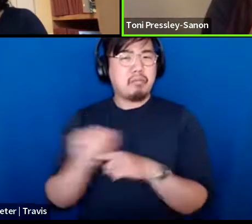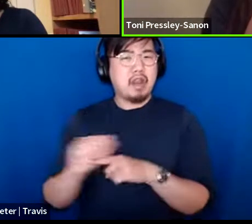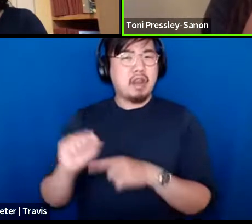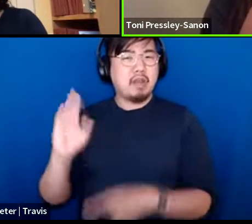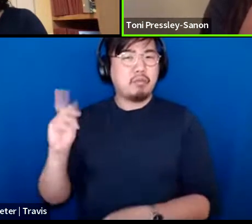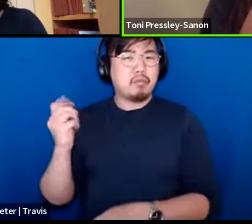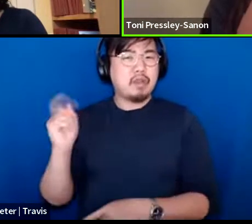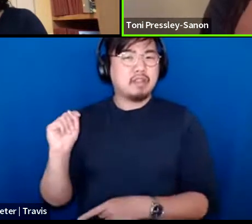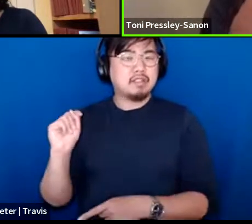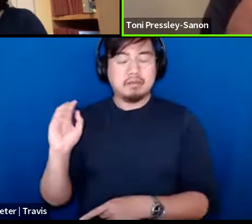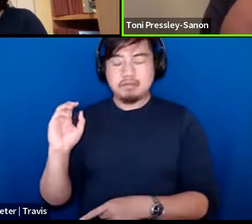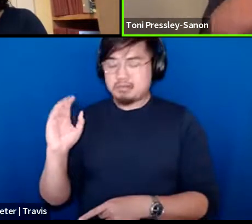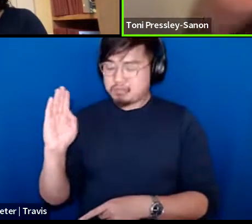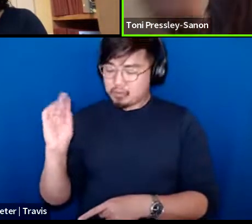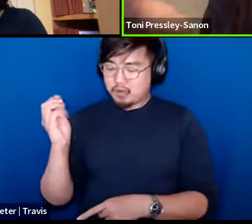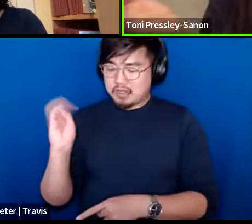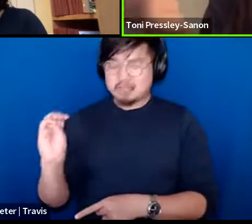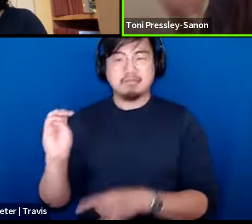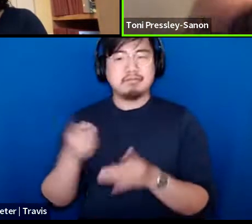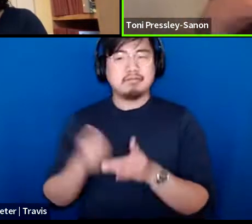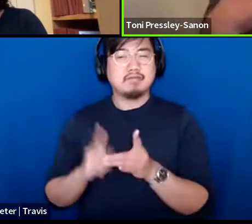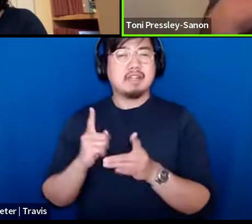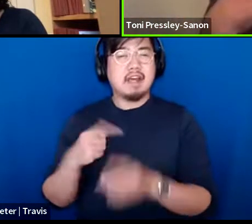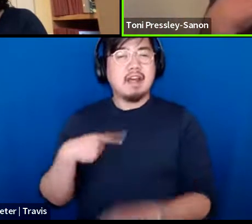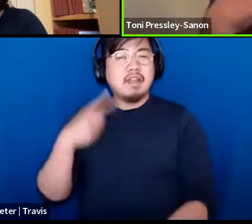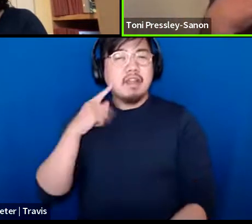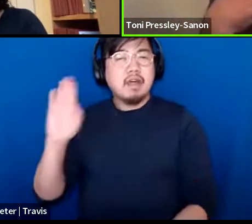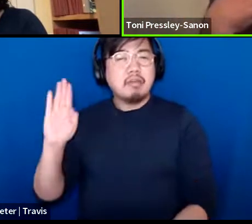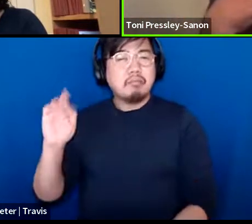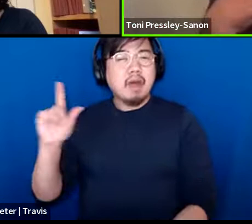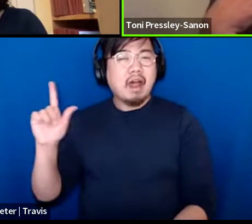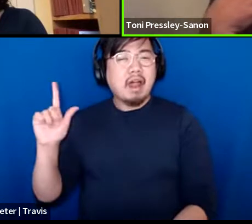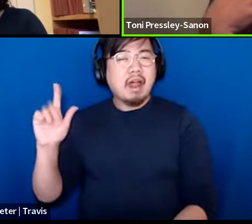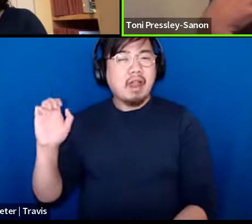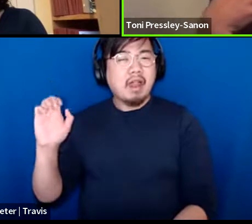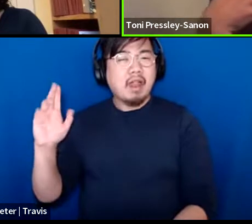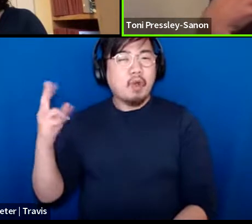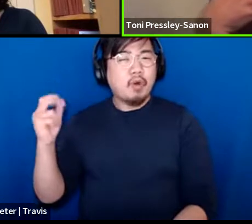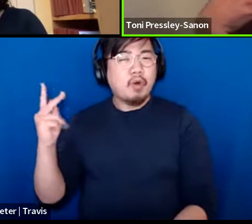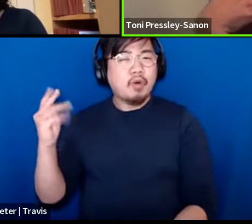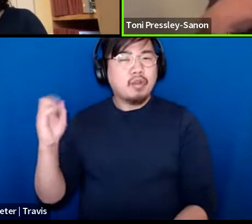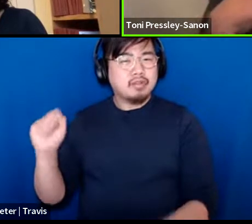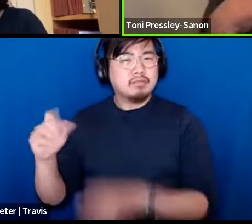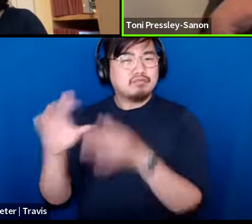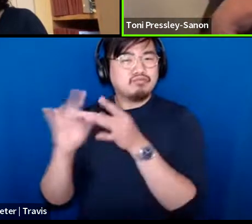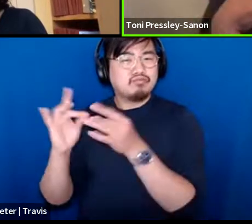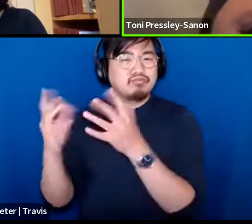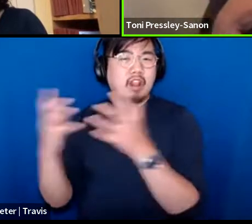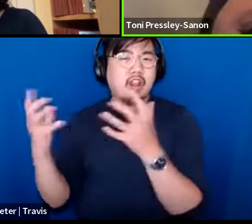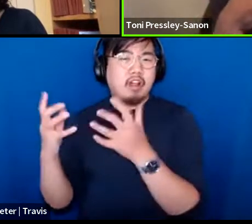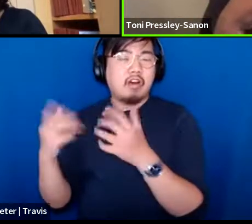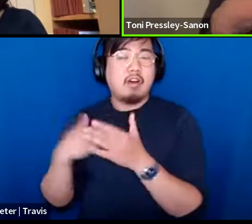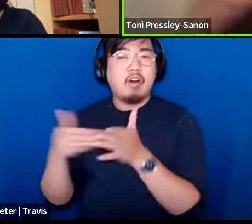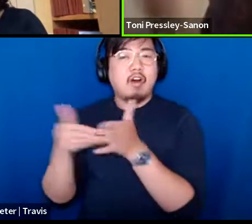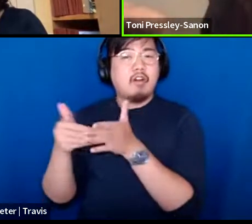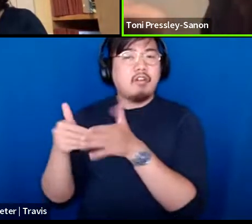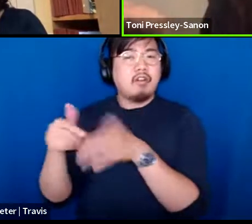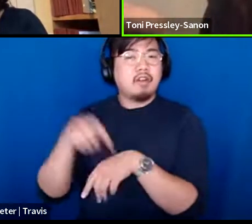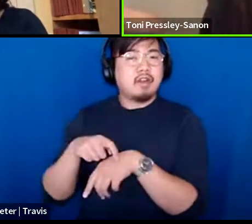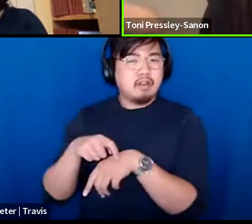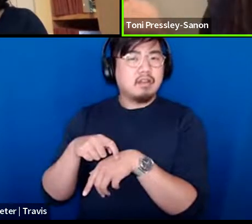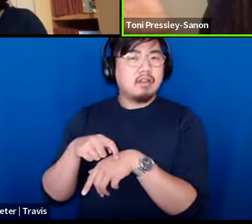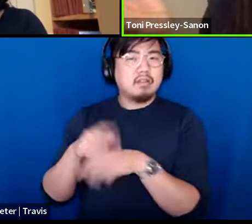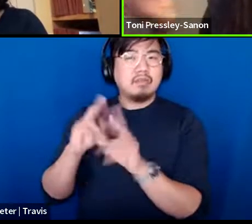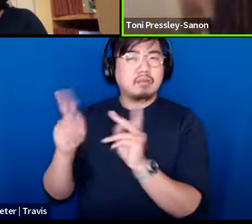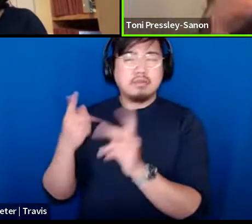I think that this is something that bell hooks talked about a lot, that she would often be asked,